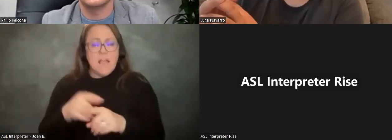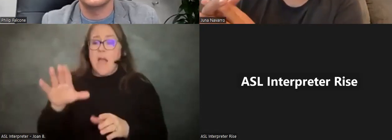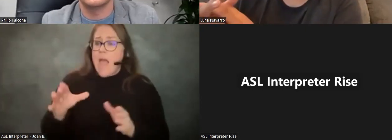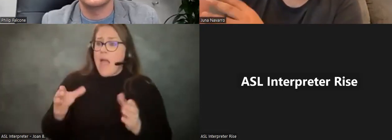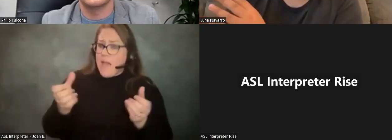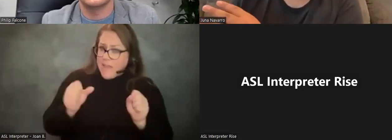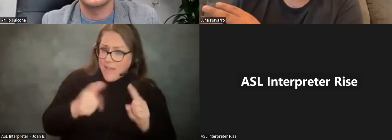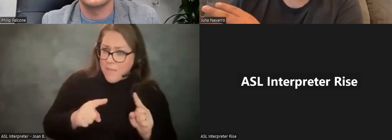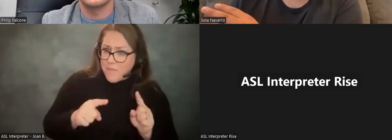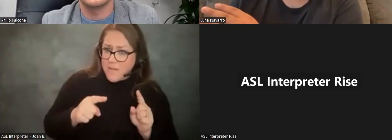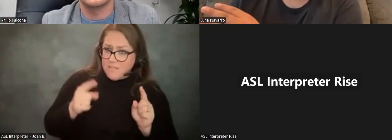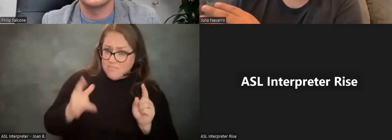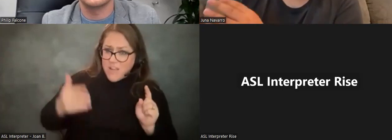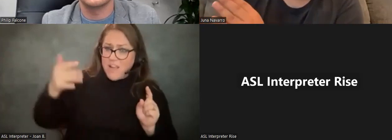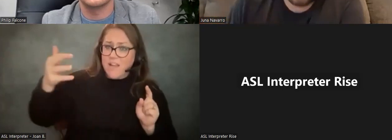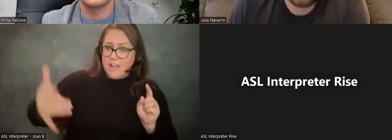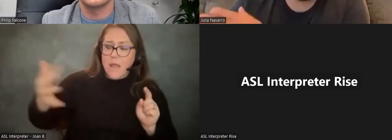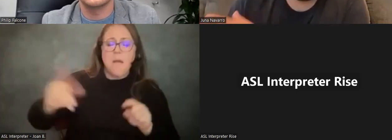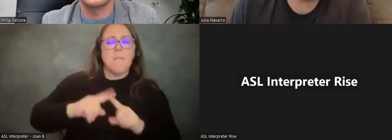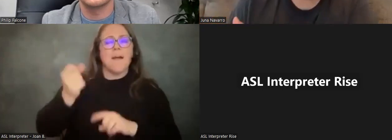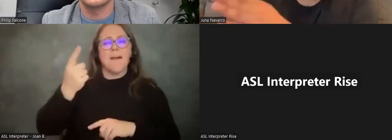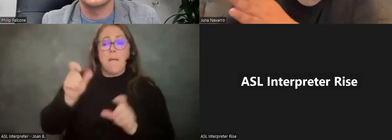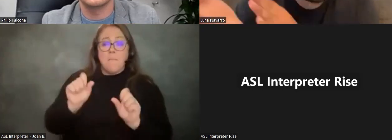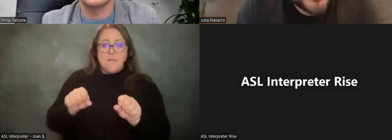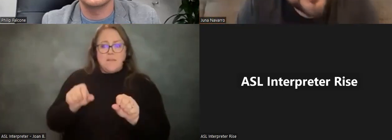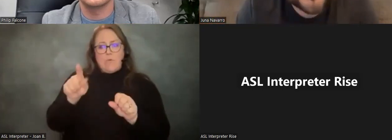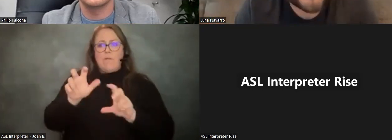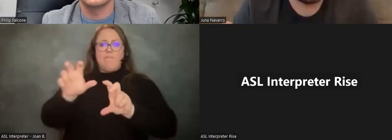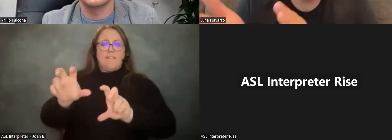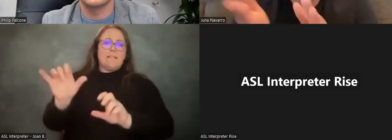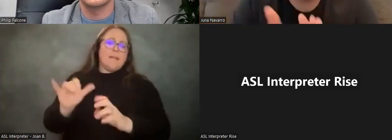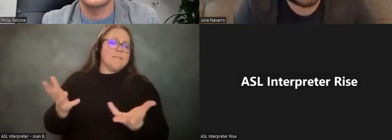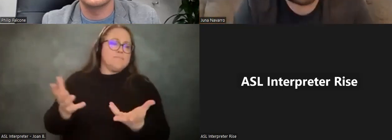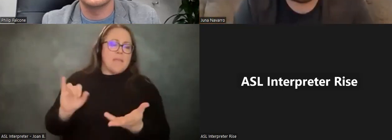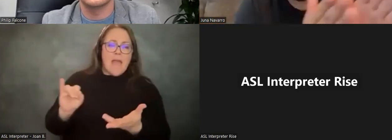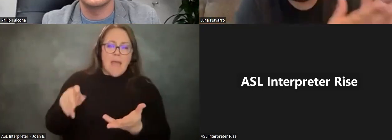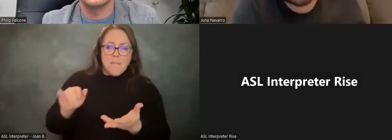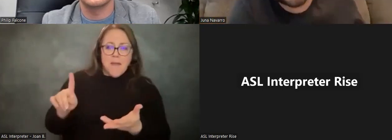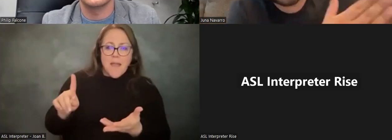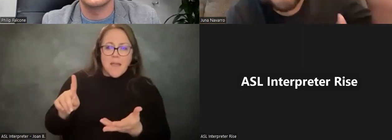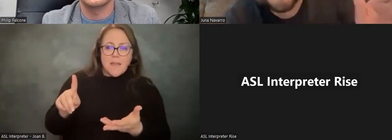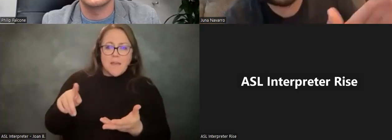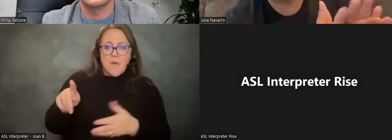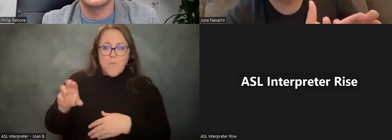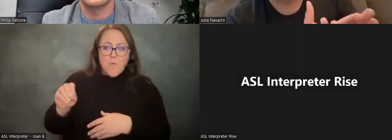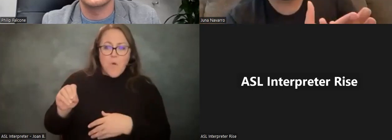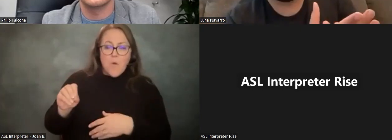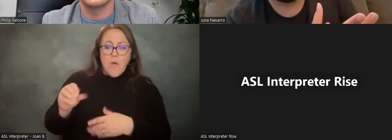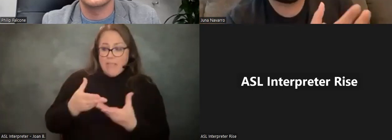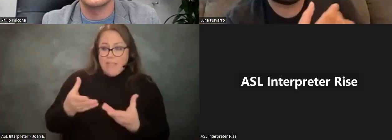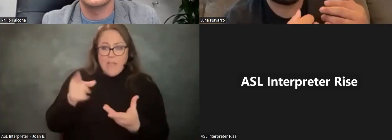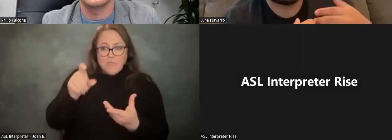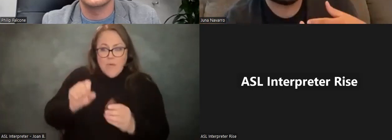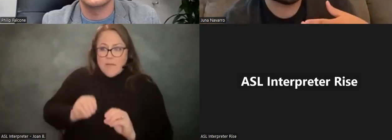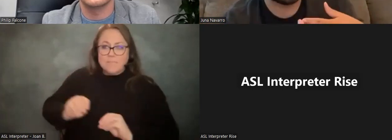I also keeping in mind like potentially investing in like an iPad Pro, tools that you can render onto the building.